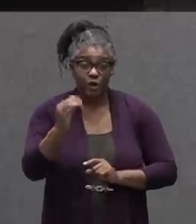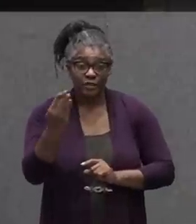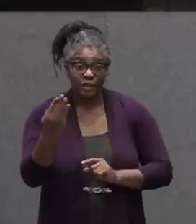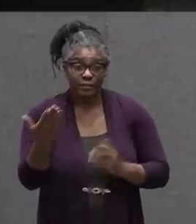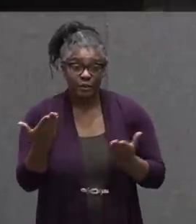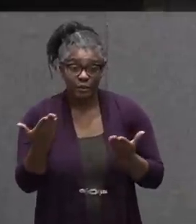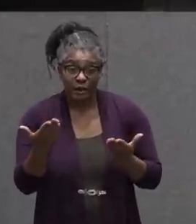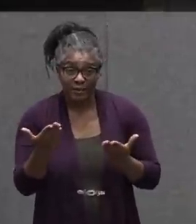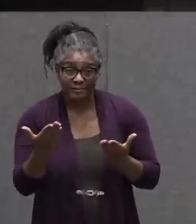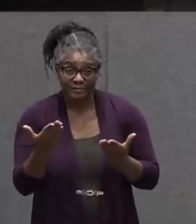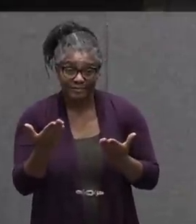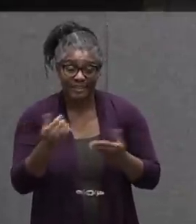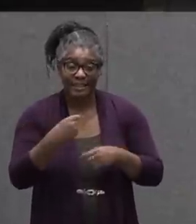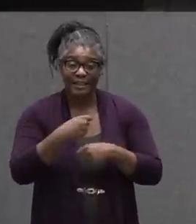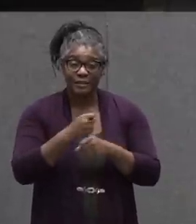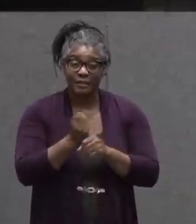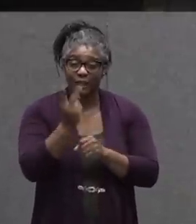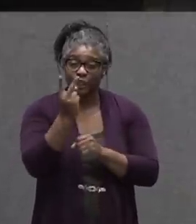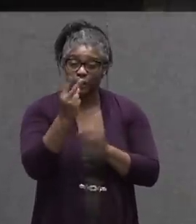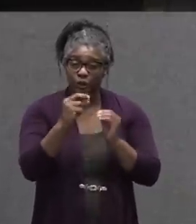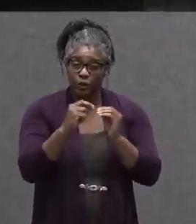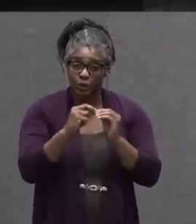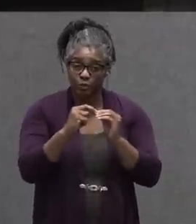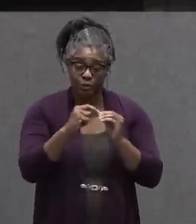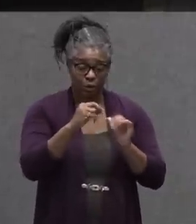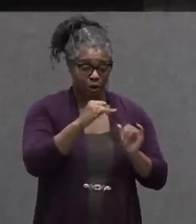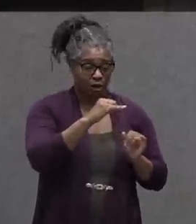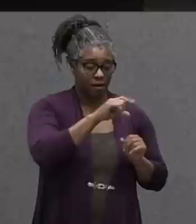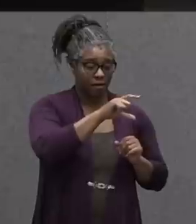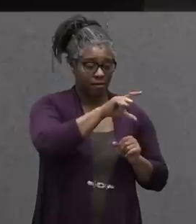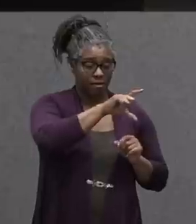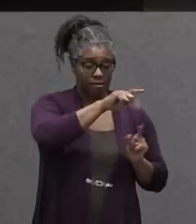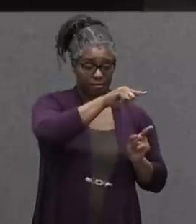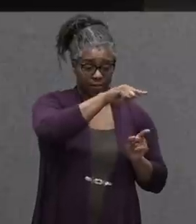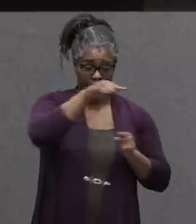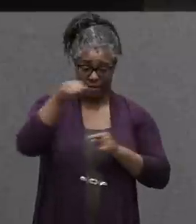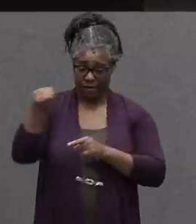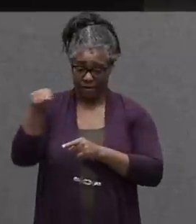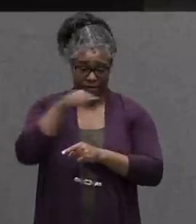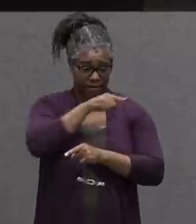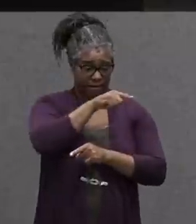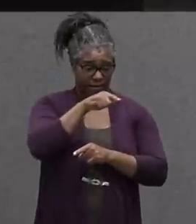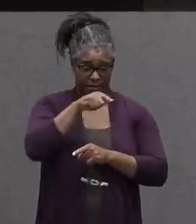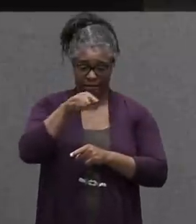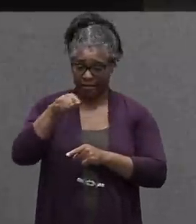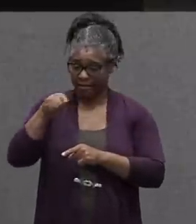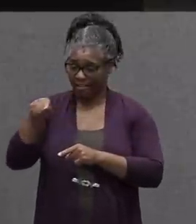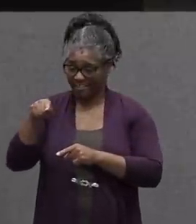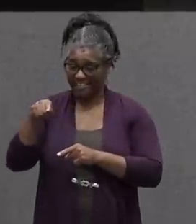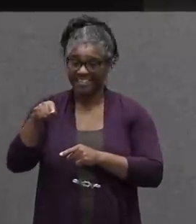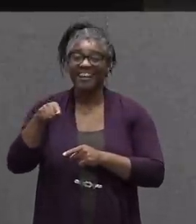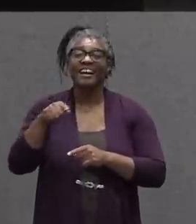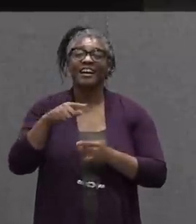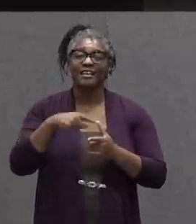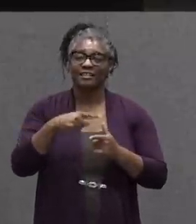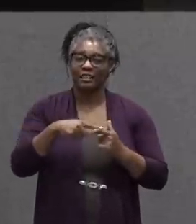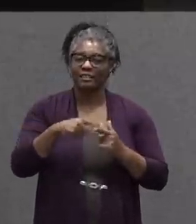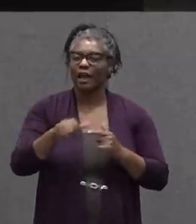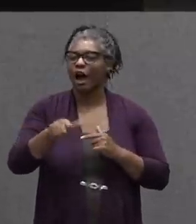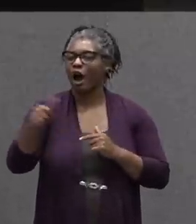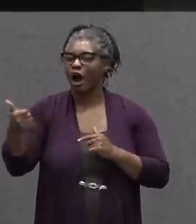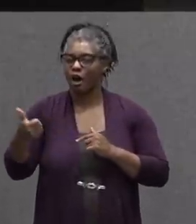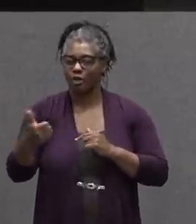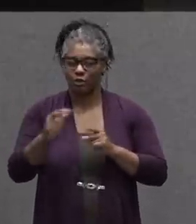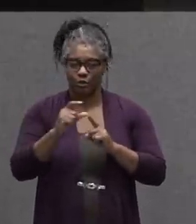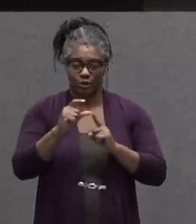handwriting lines and write your other words today. I'll be seeing you again next week. But